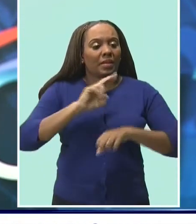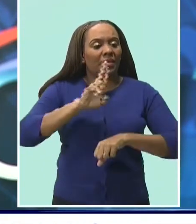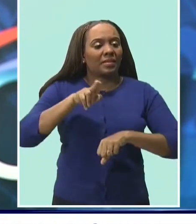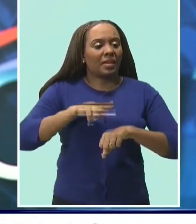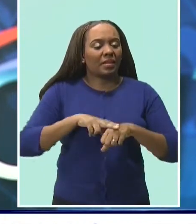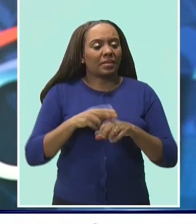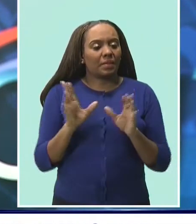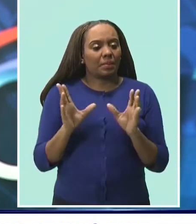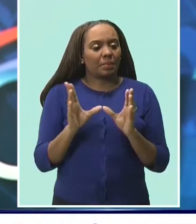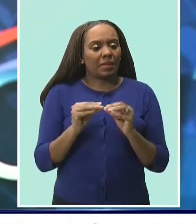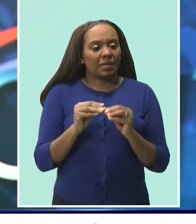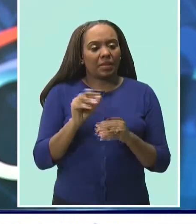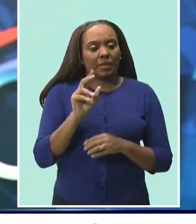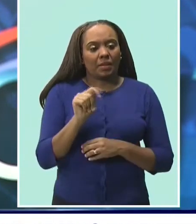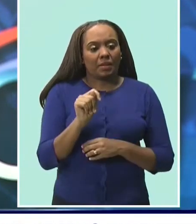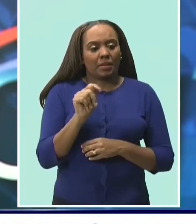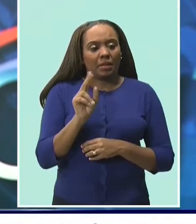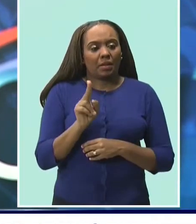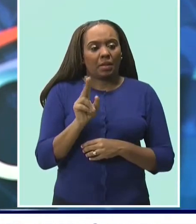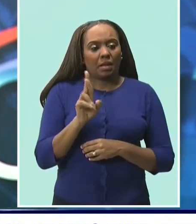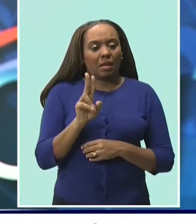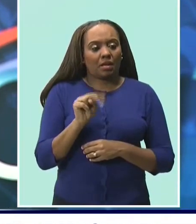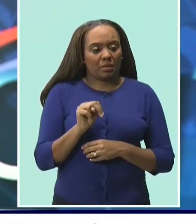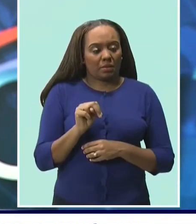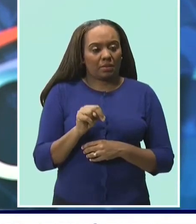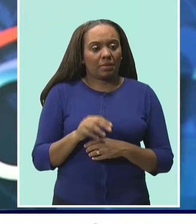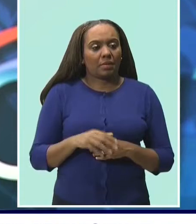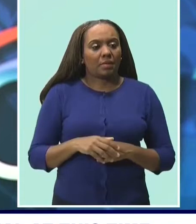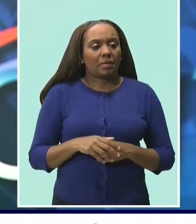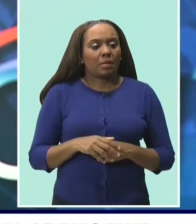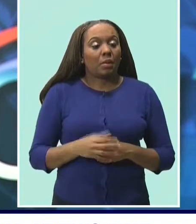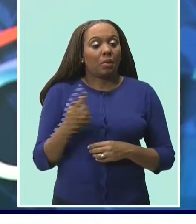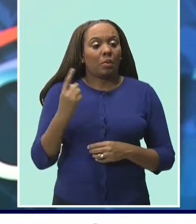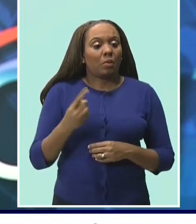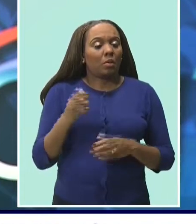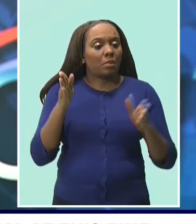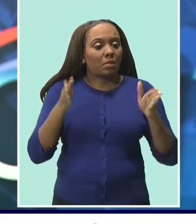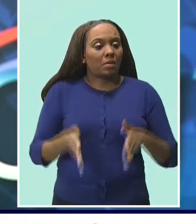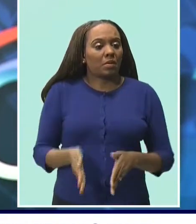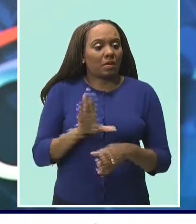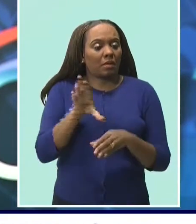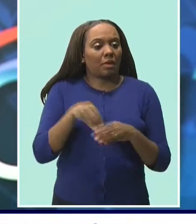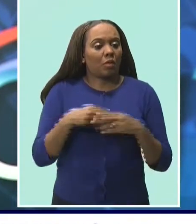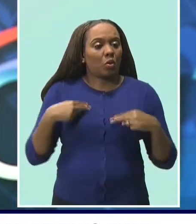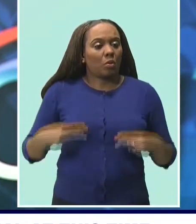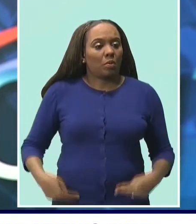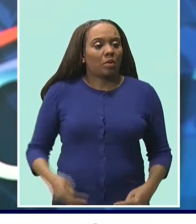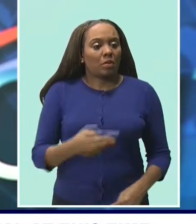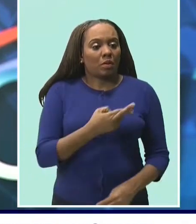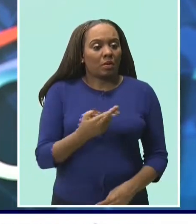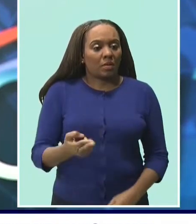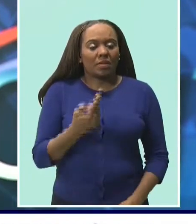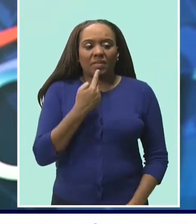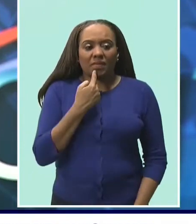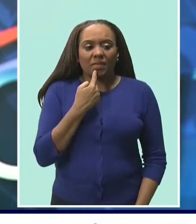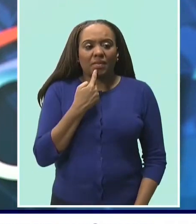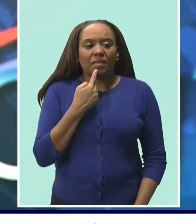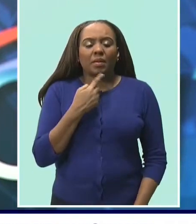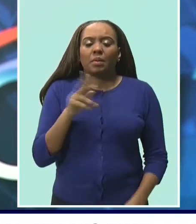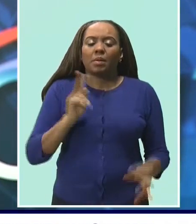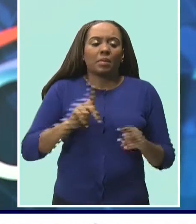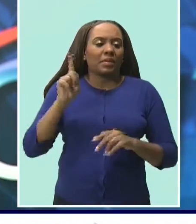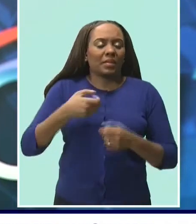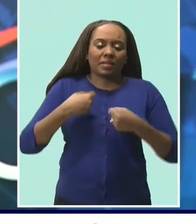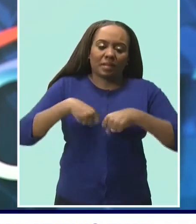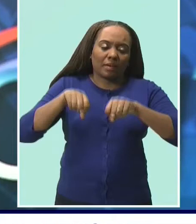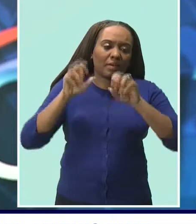negotiations continue with respect to the proposed national meeting turn, a human resource specialist suggests sacrifices are needed in both the